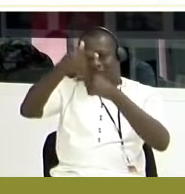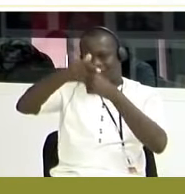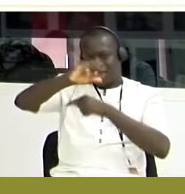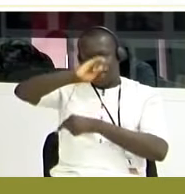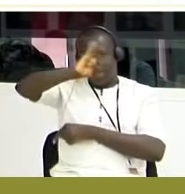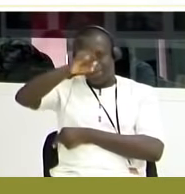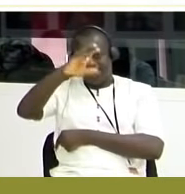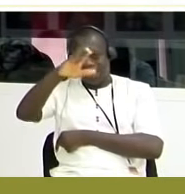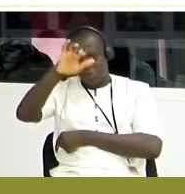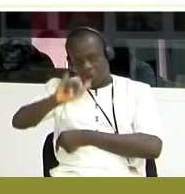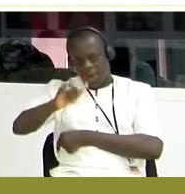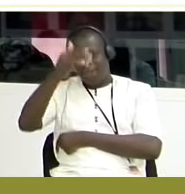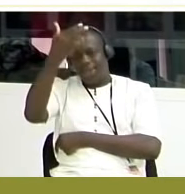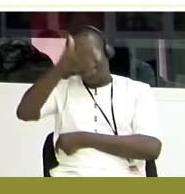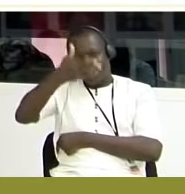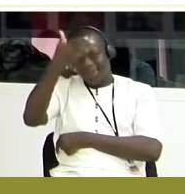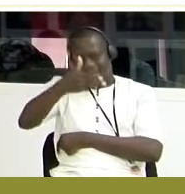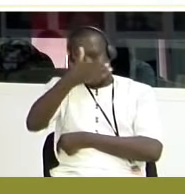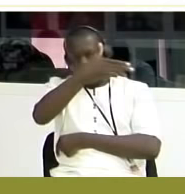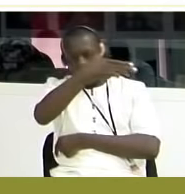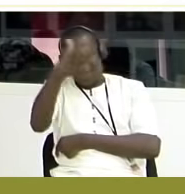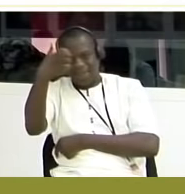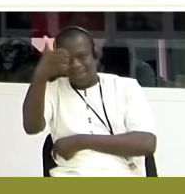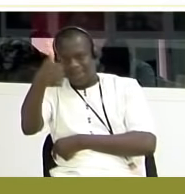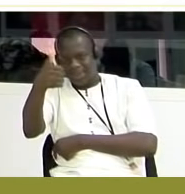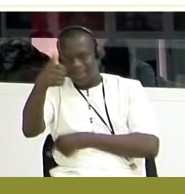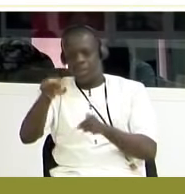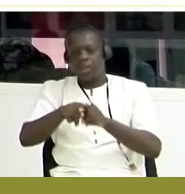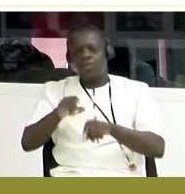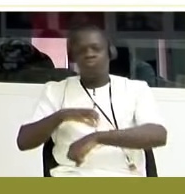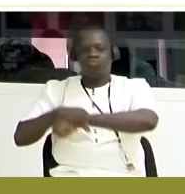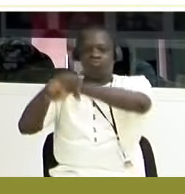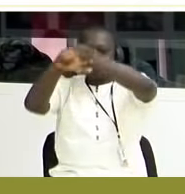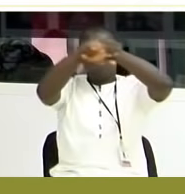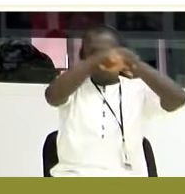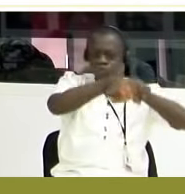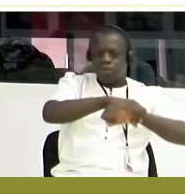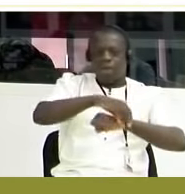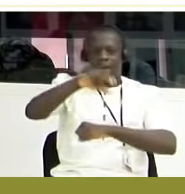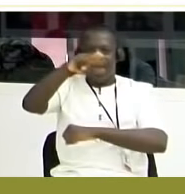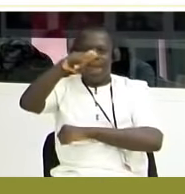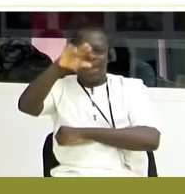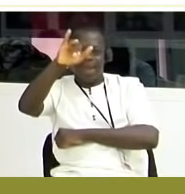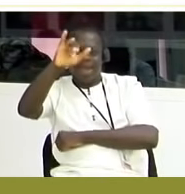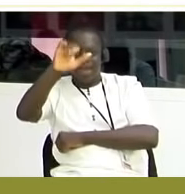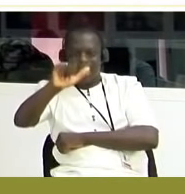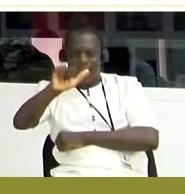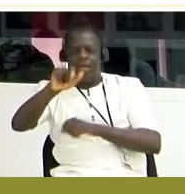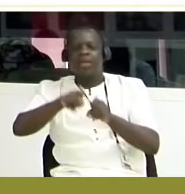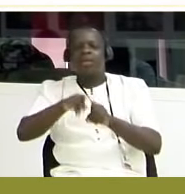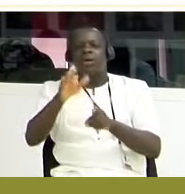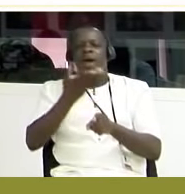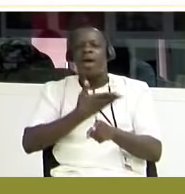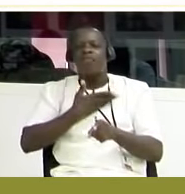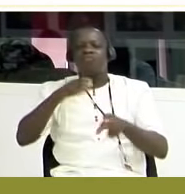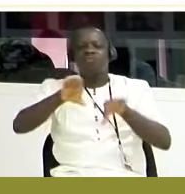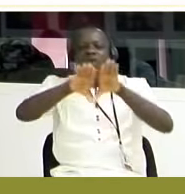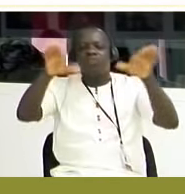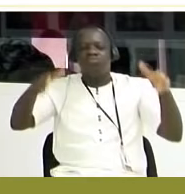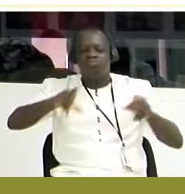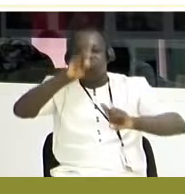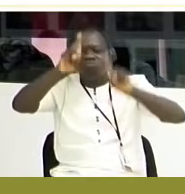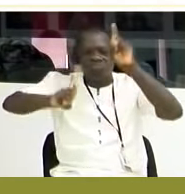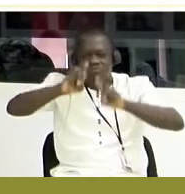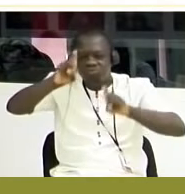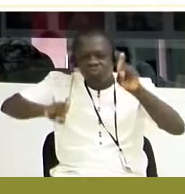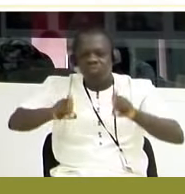January 1996, we were taken to the NIA before a panel chaired by former CMC Pahabib Mbaye. Can